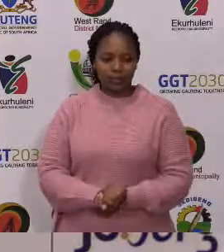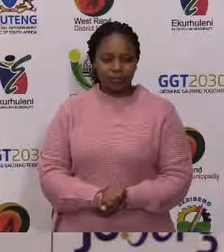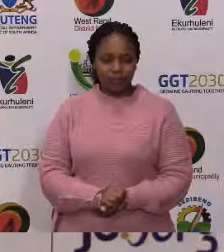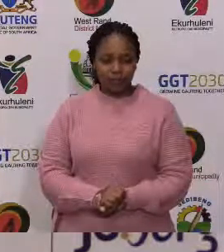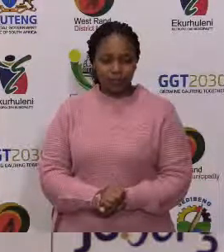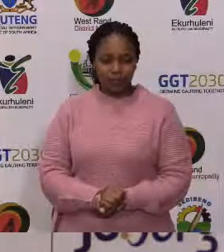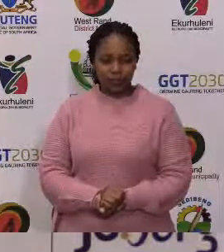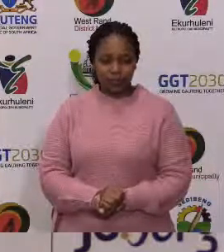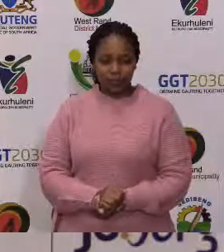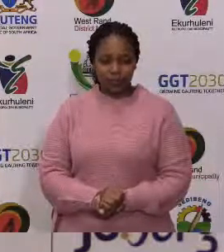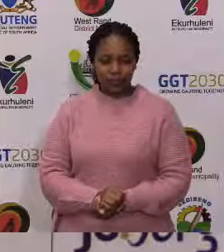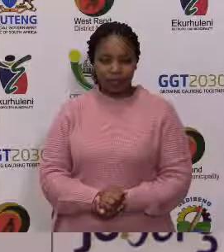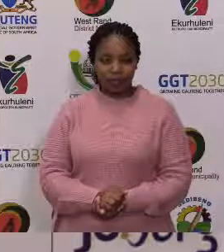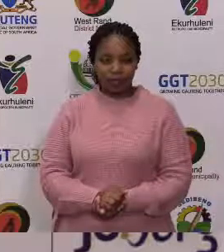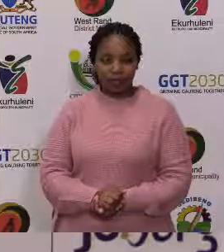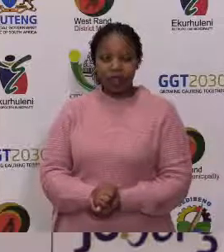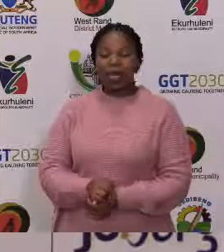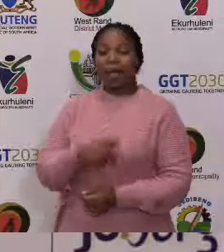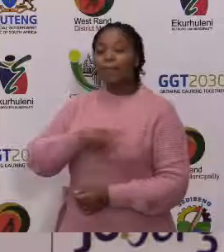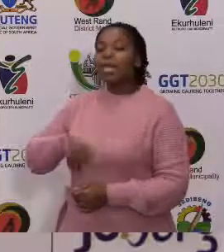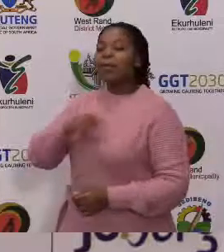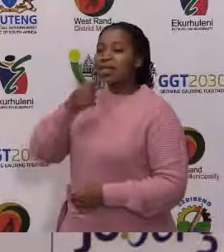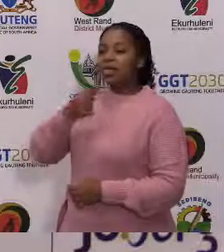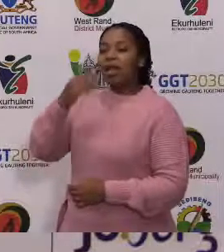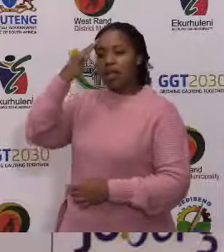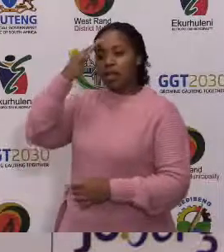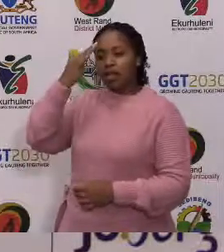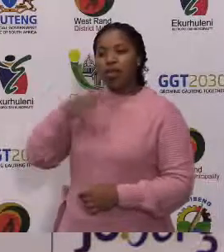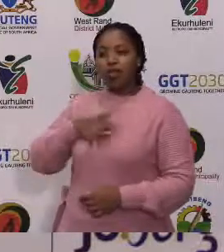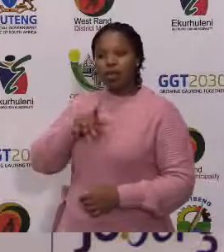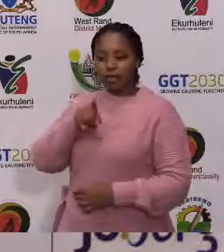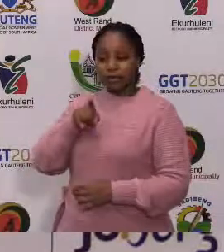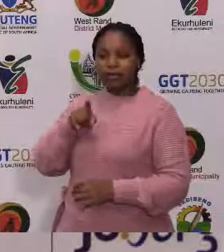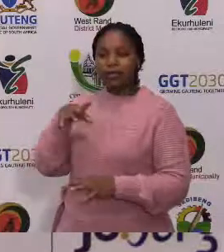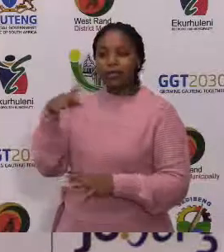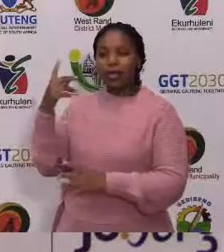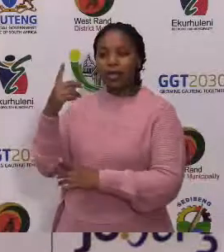Prof. Madi and Dr. Mary Kaonga,